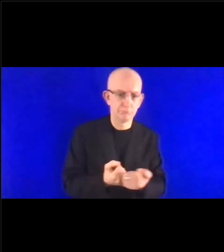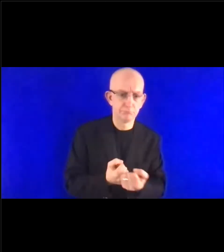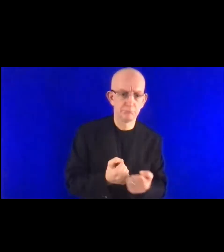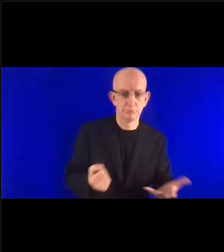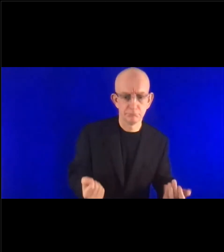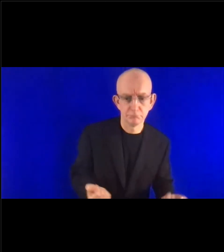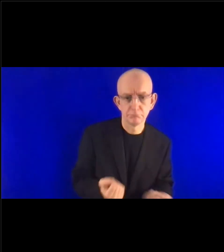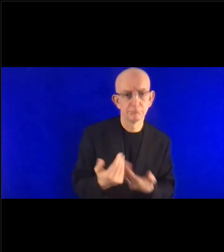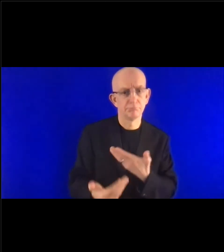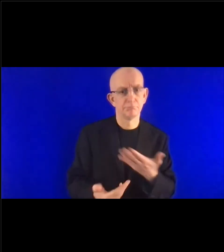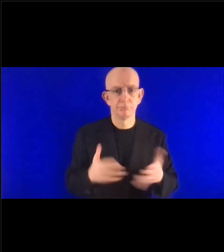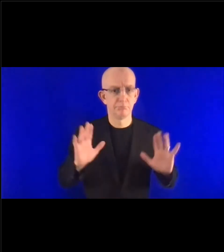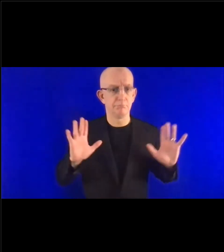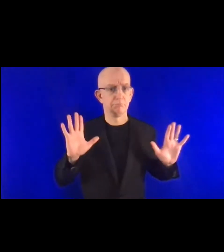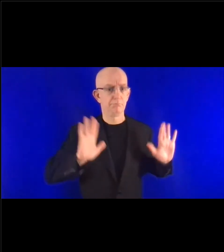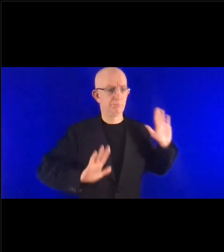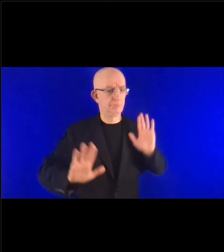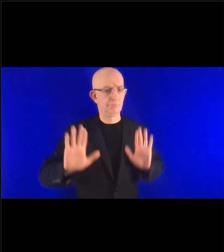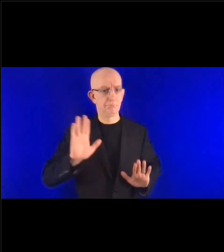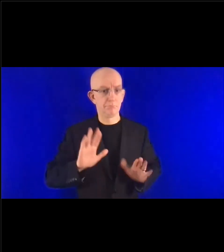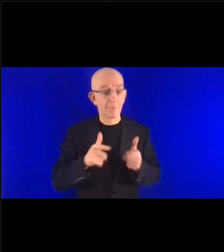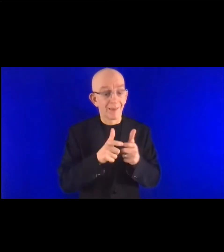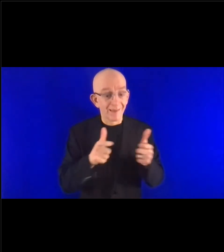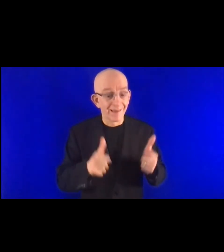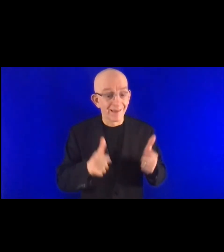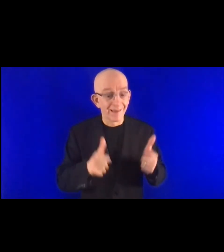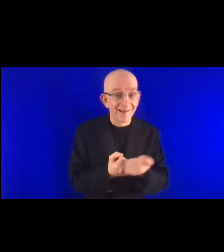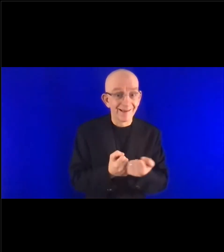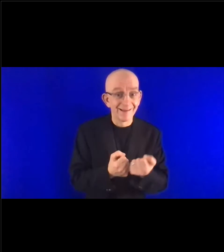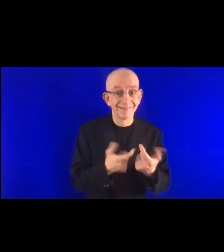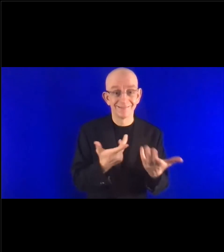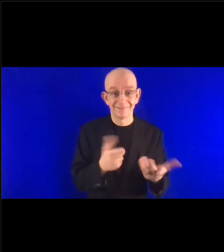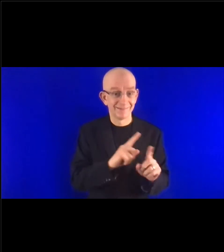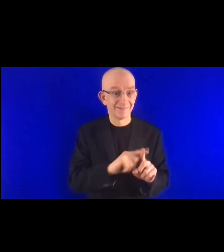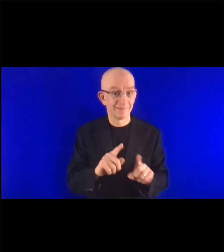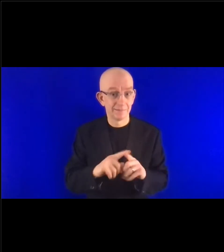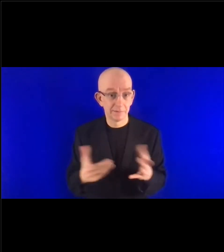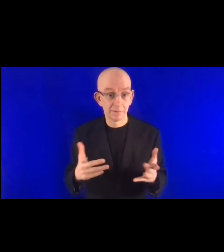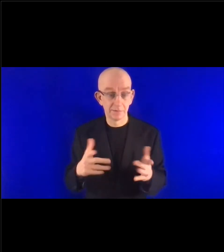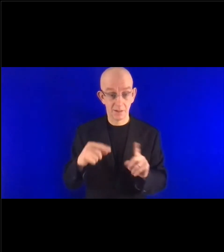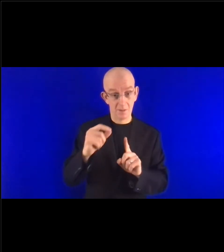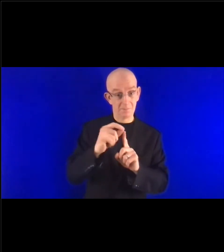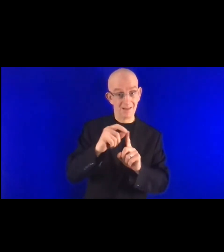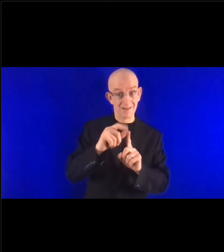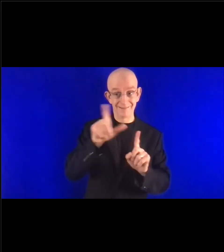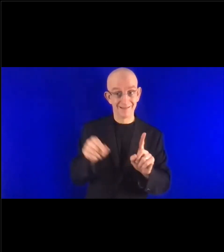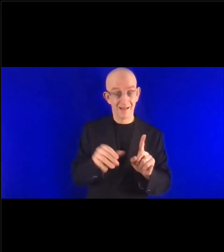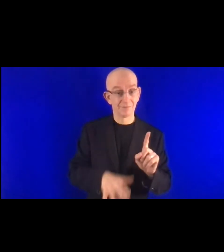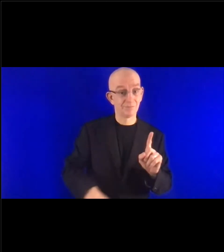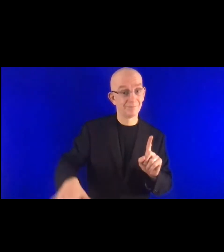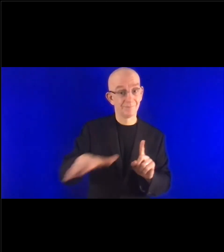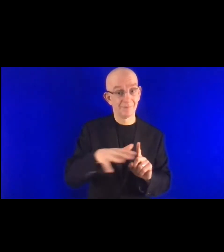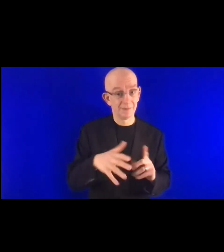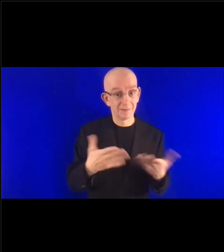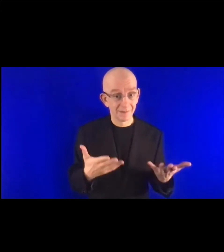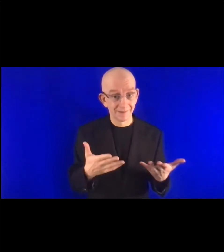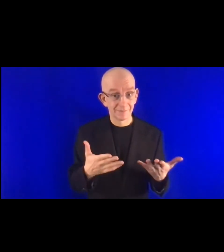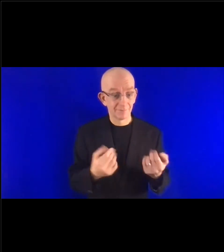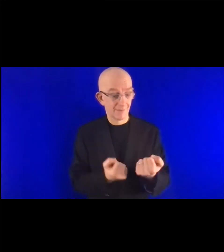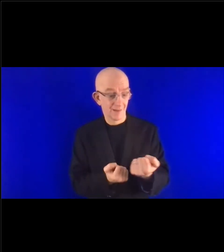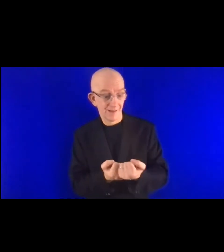in Pakistan, assistive devices are not part of the health services. Assistive